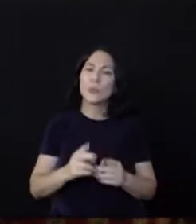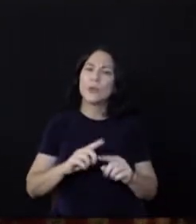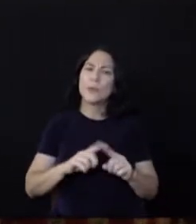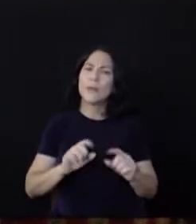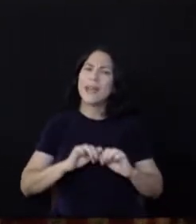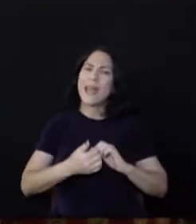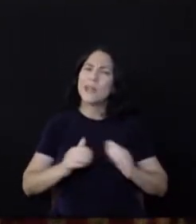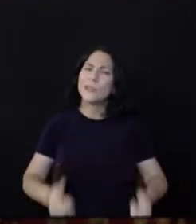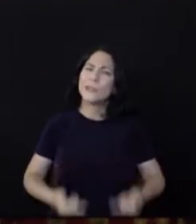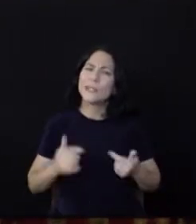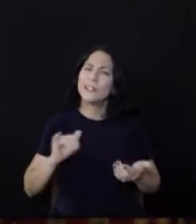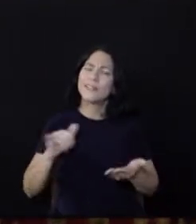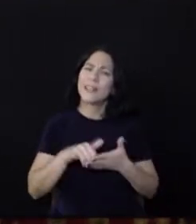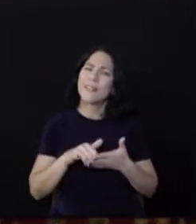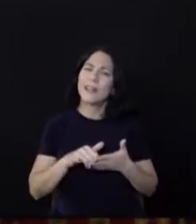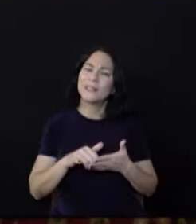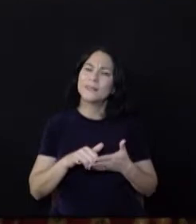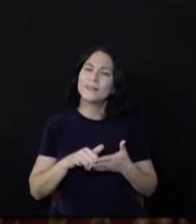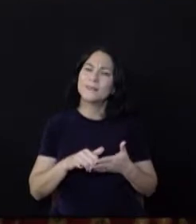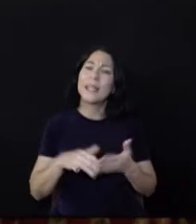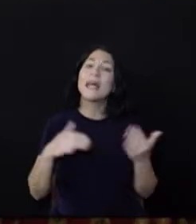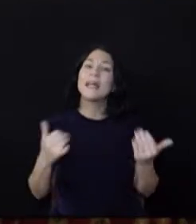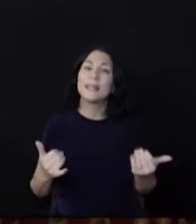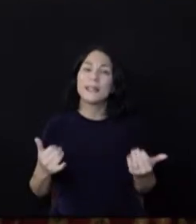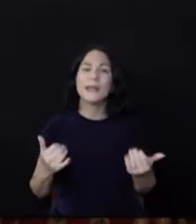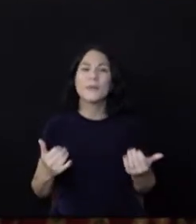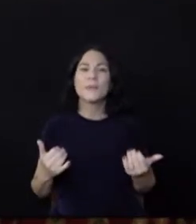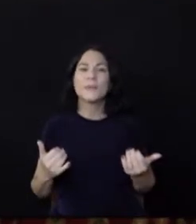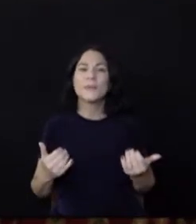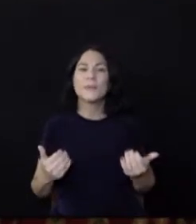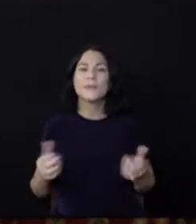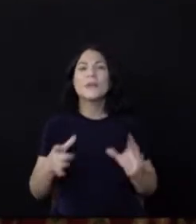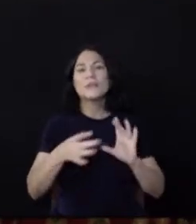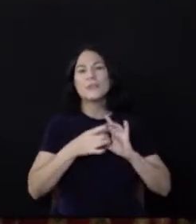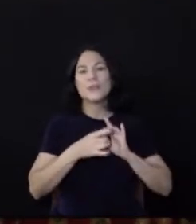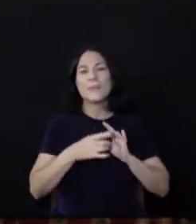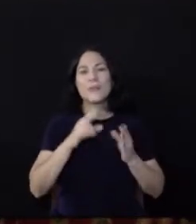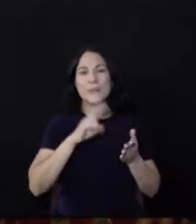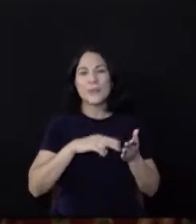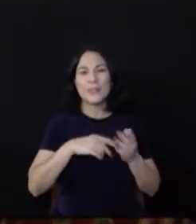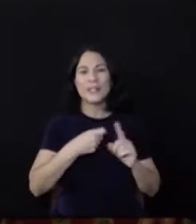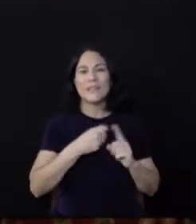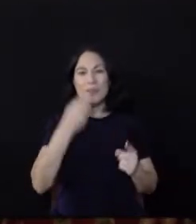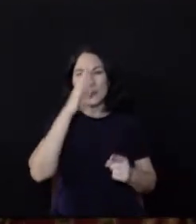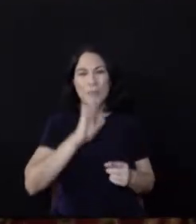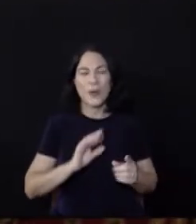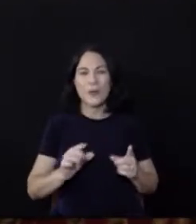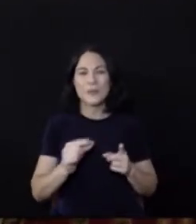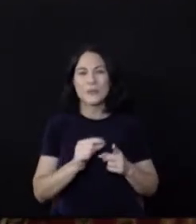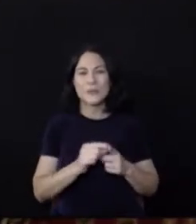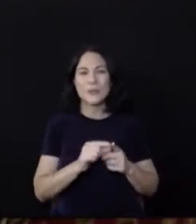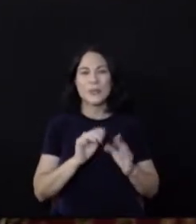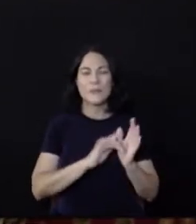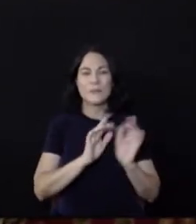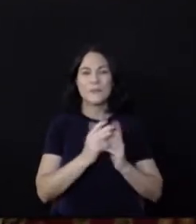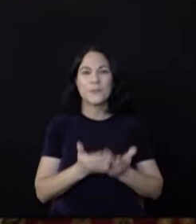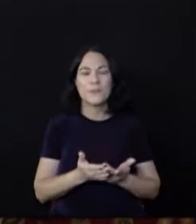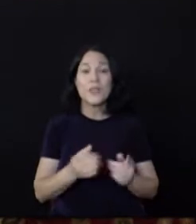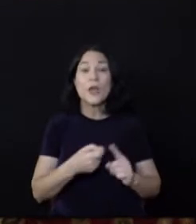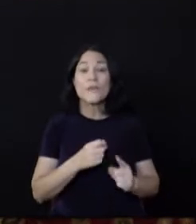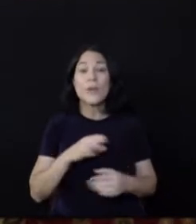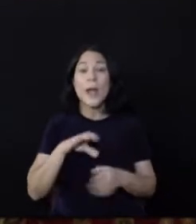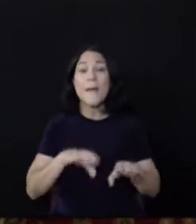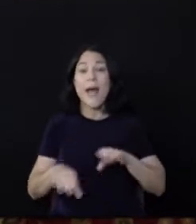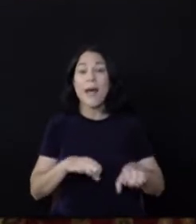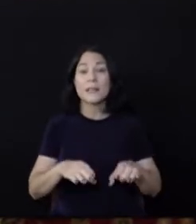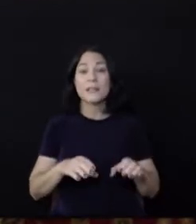this is one of those times, is it not? And so, would you join me now for reading from God's Word? Coming to us today from the